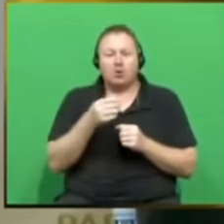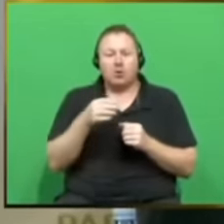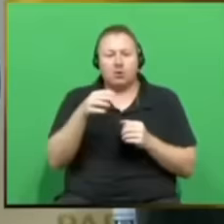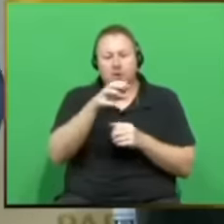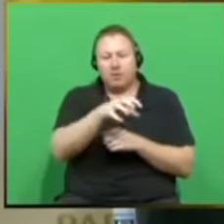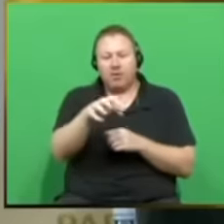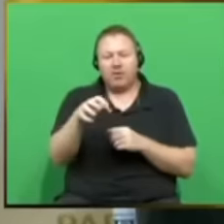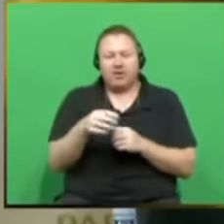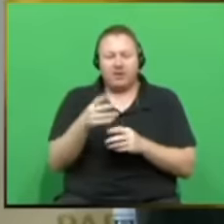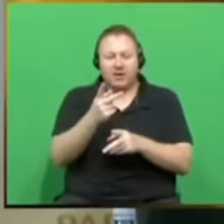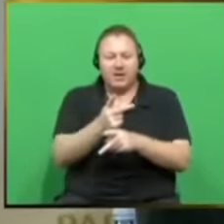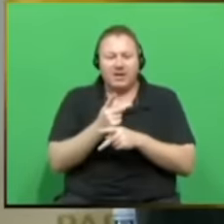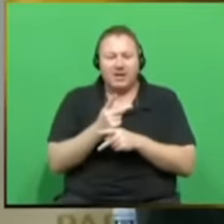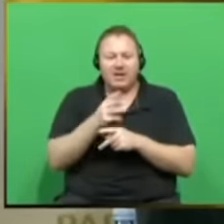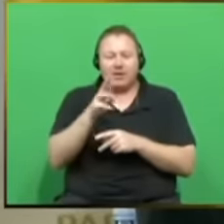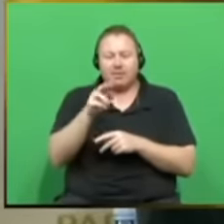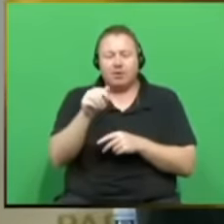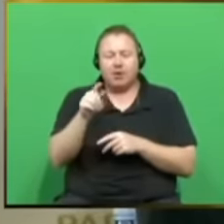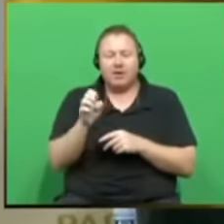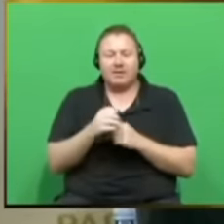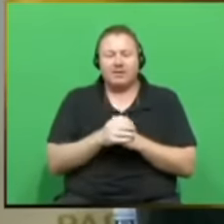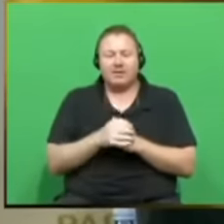a retention rate of